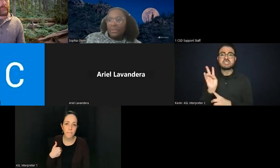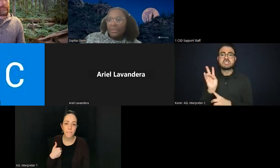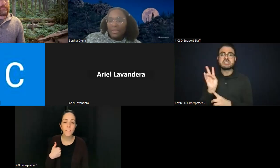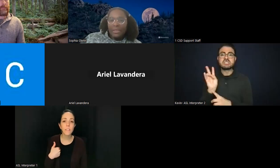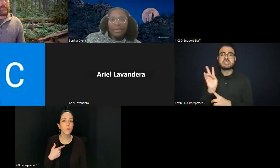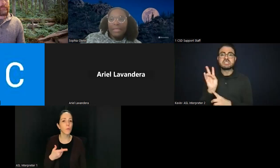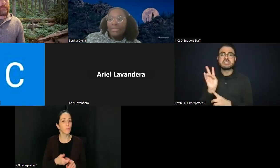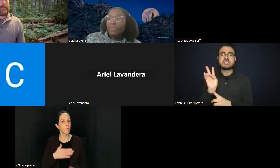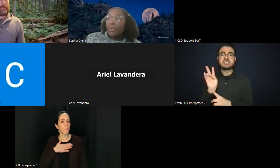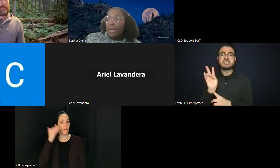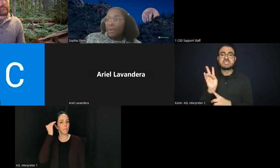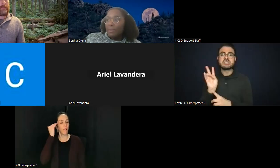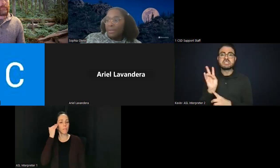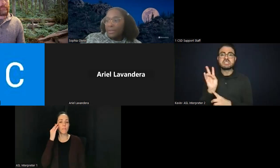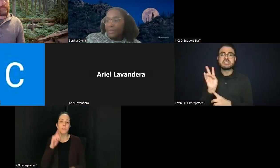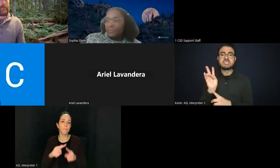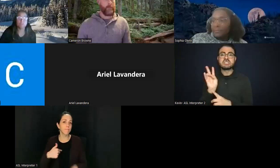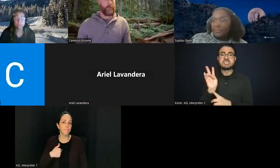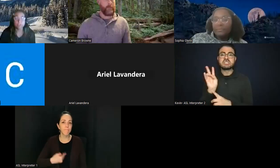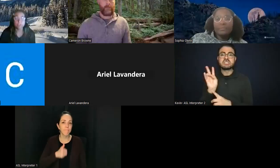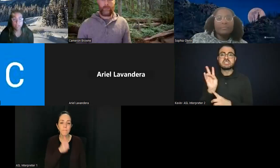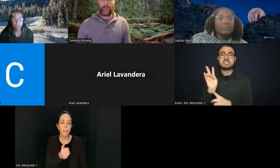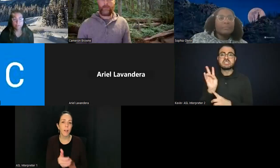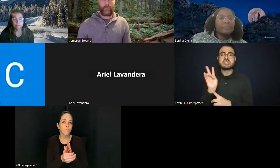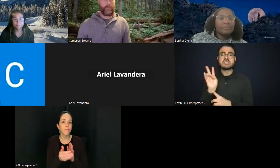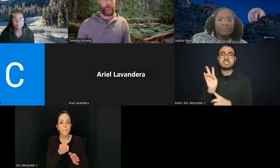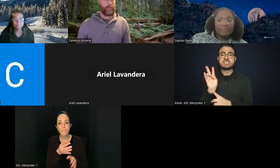history, I am not an expert on HR though for the City of Portland.